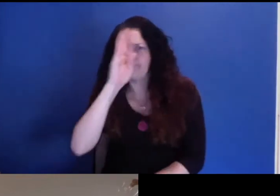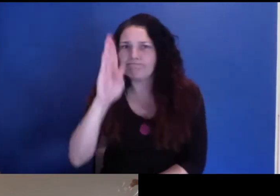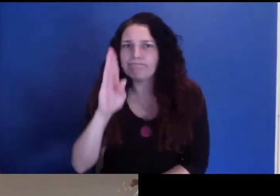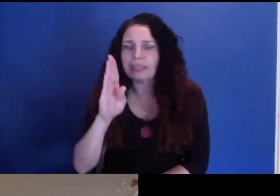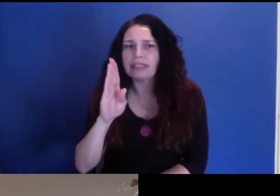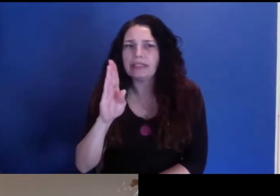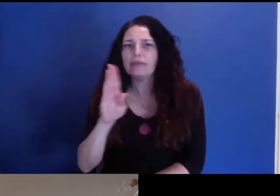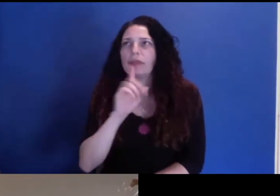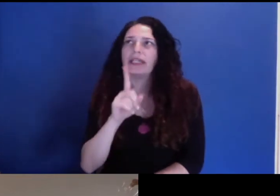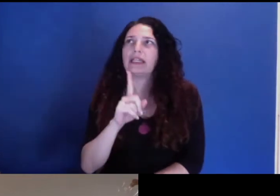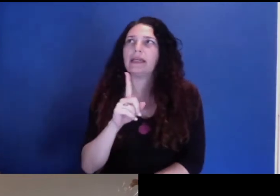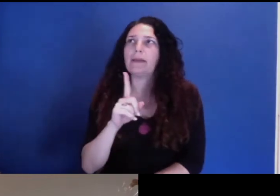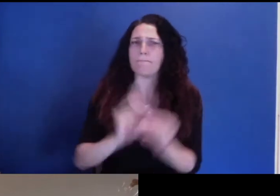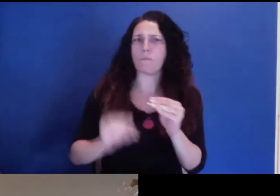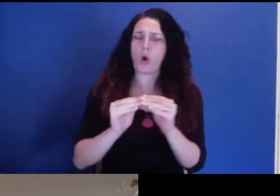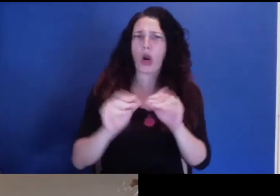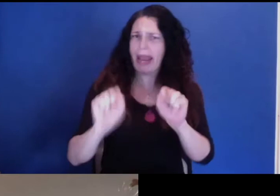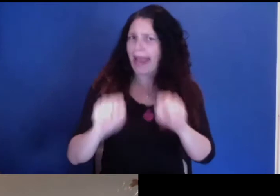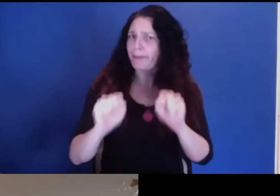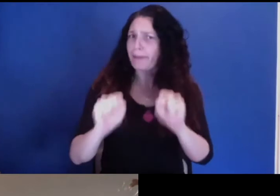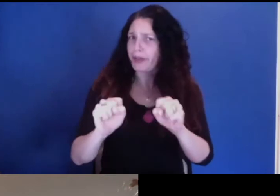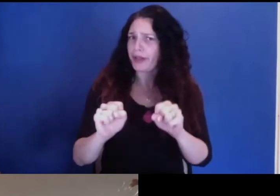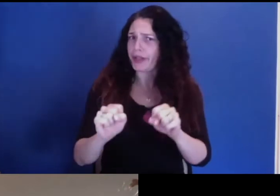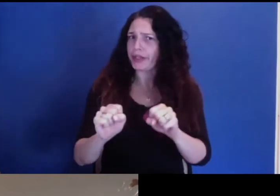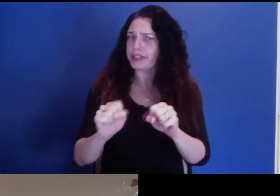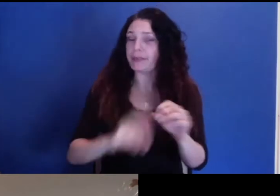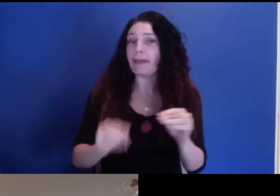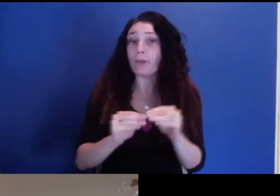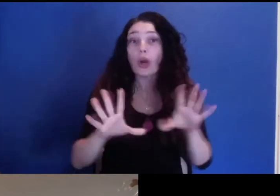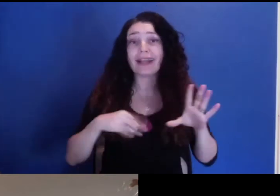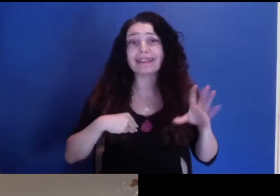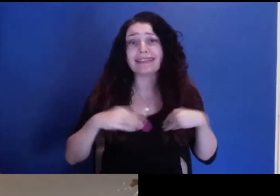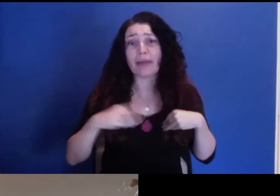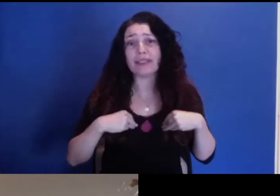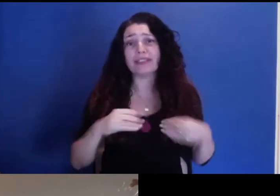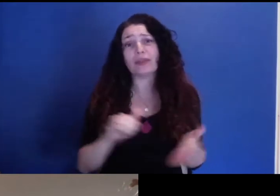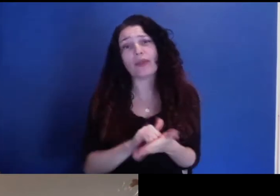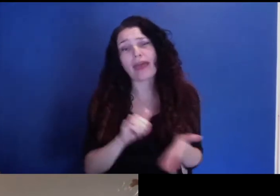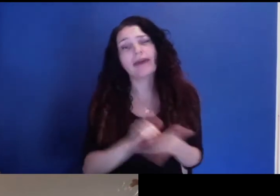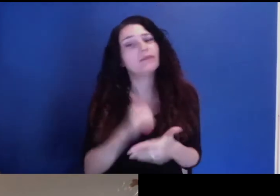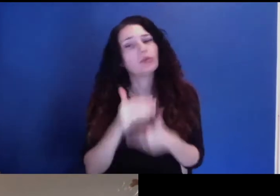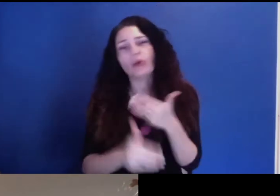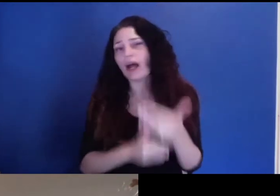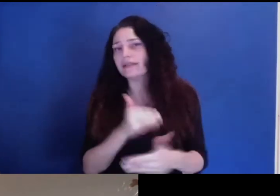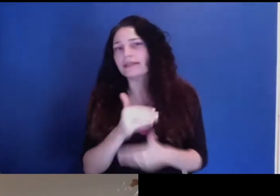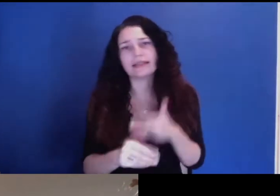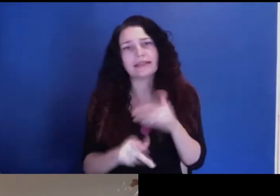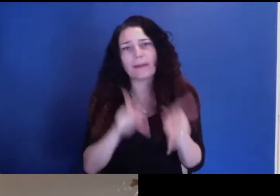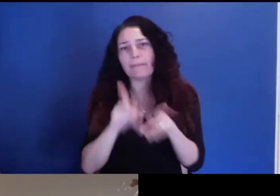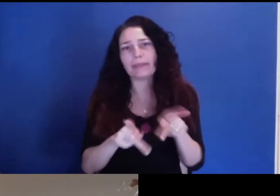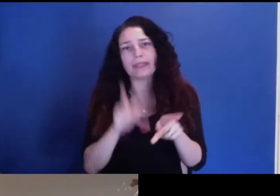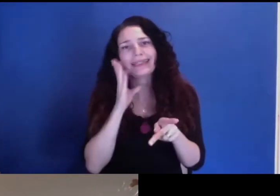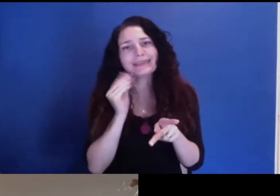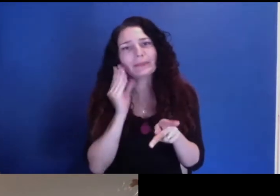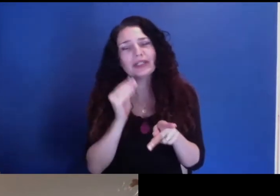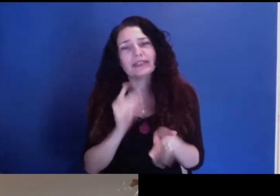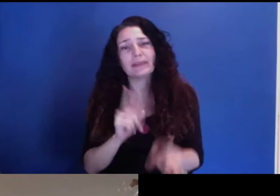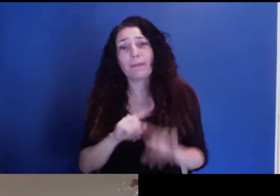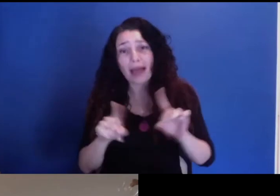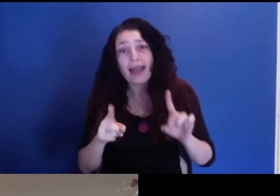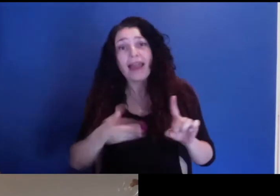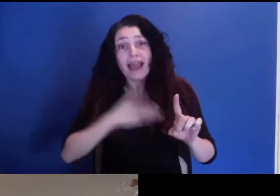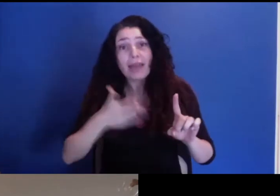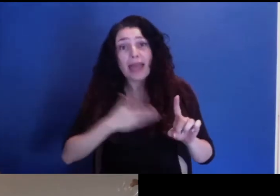able, and so just to be accepted. And so there is this process you go through. So I'm glad you finally got to that